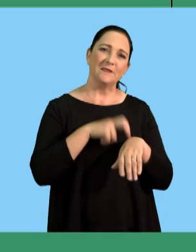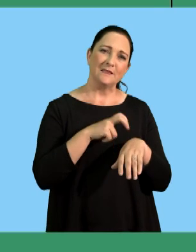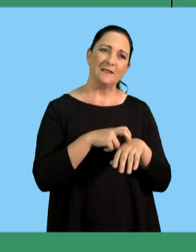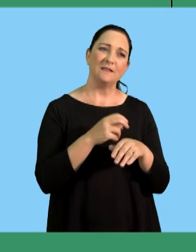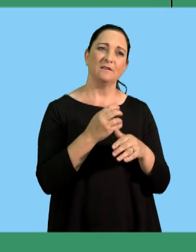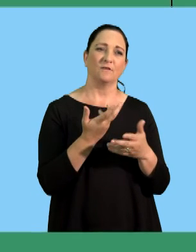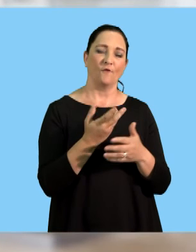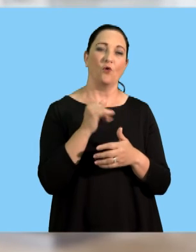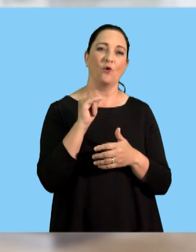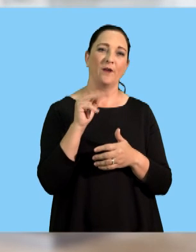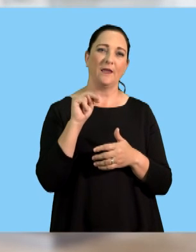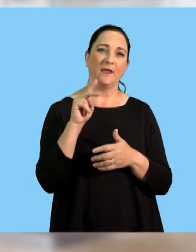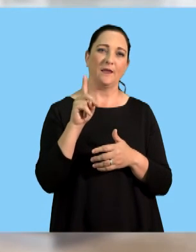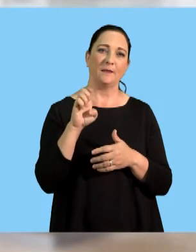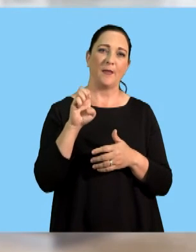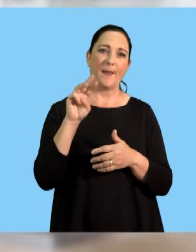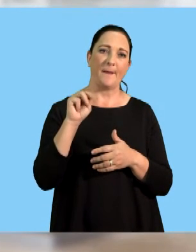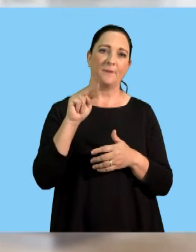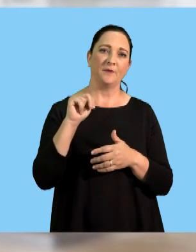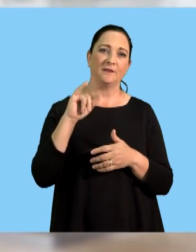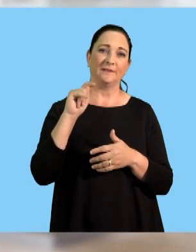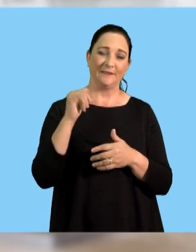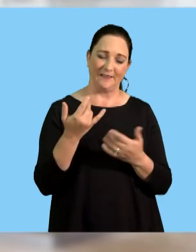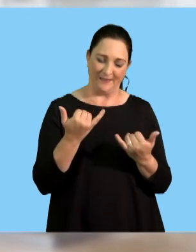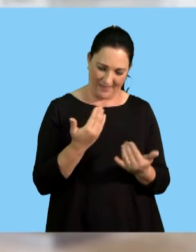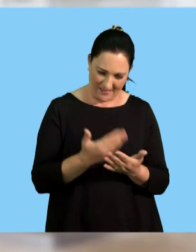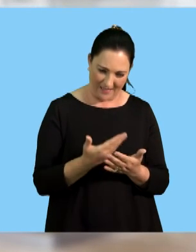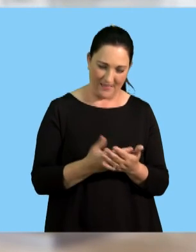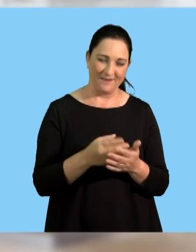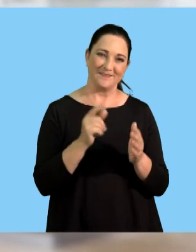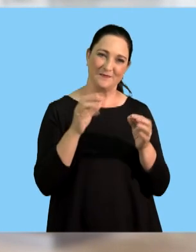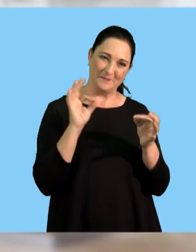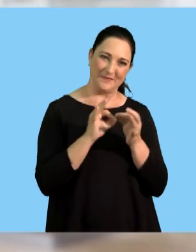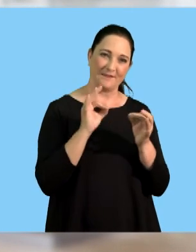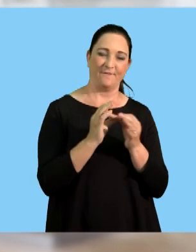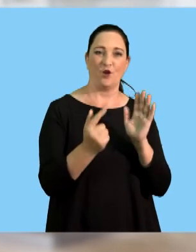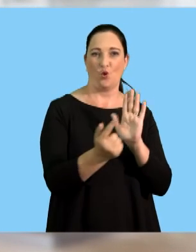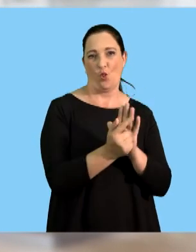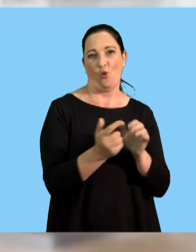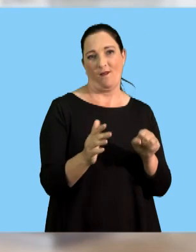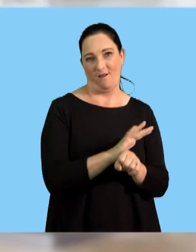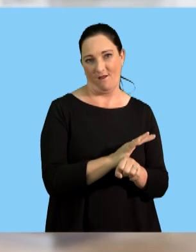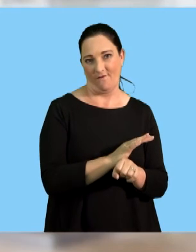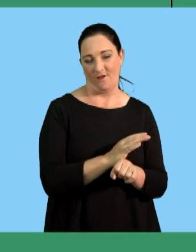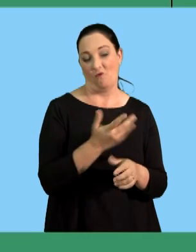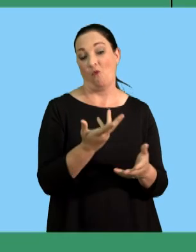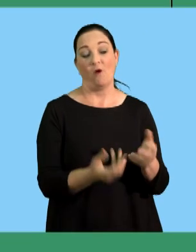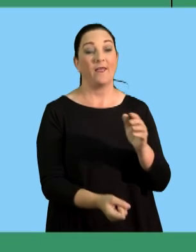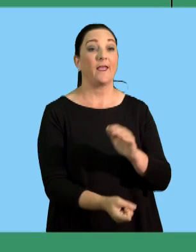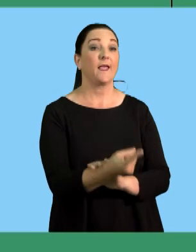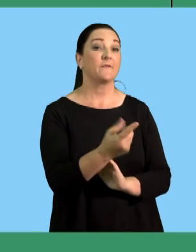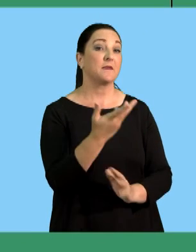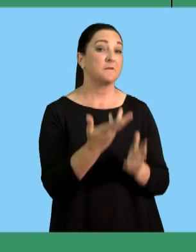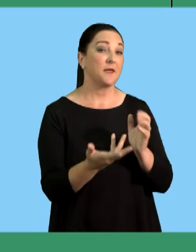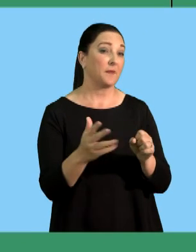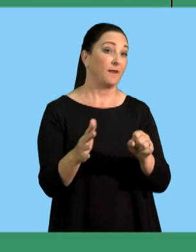with compensating for a specified loss, and then it also covers a specified event